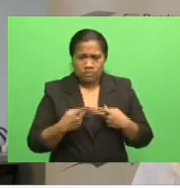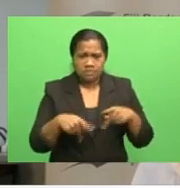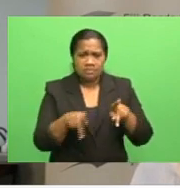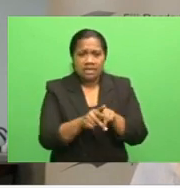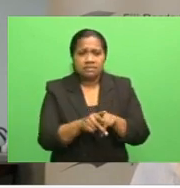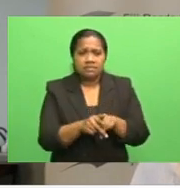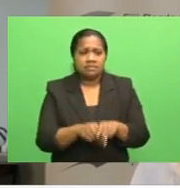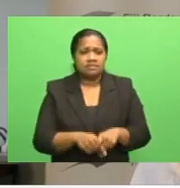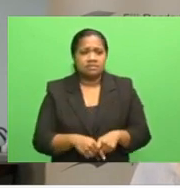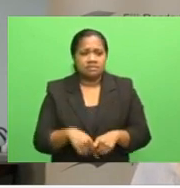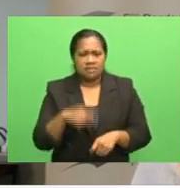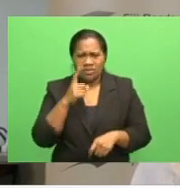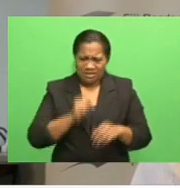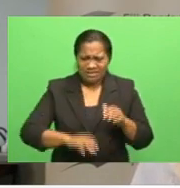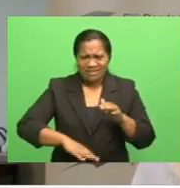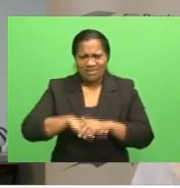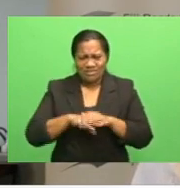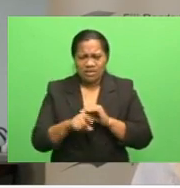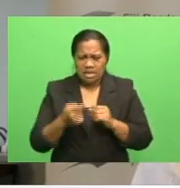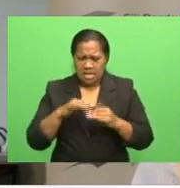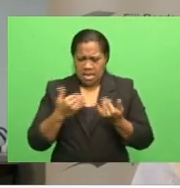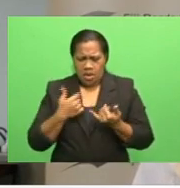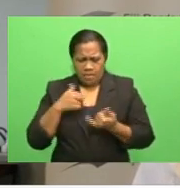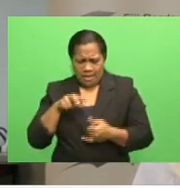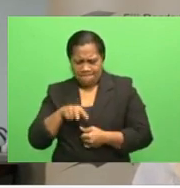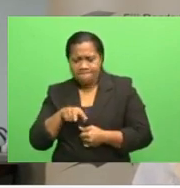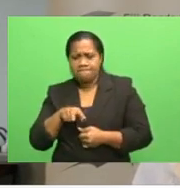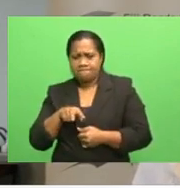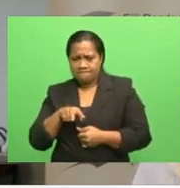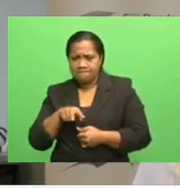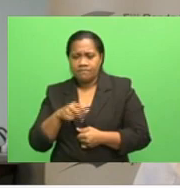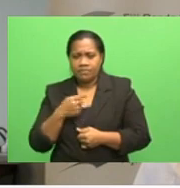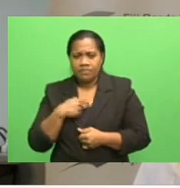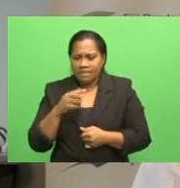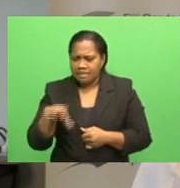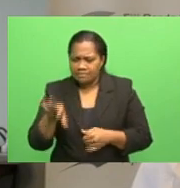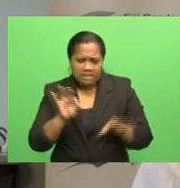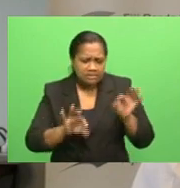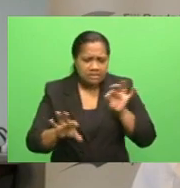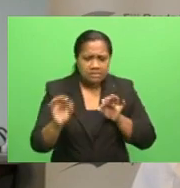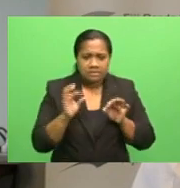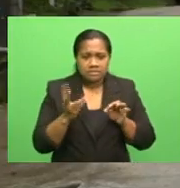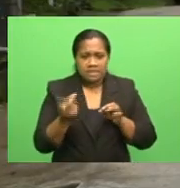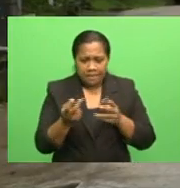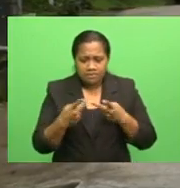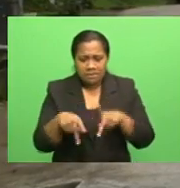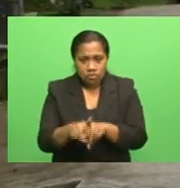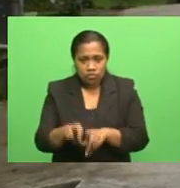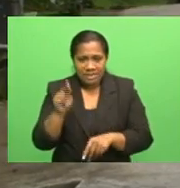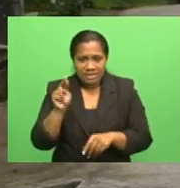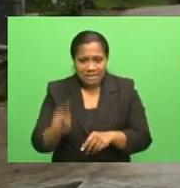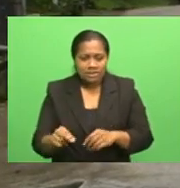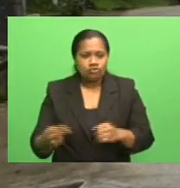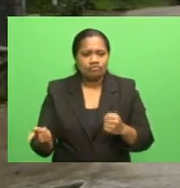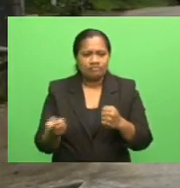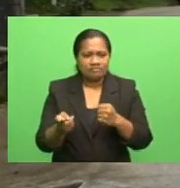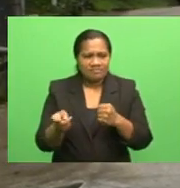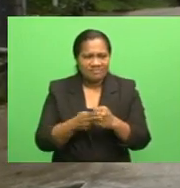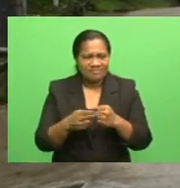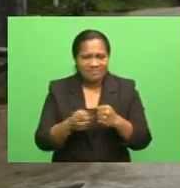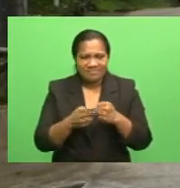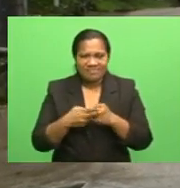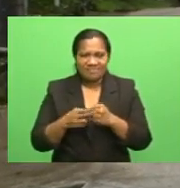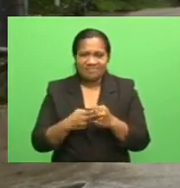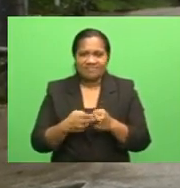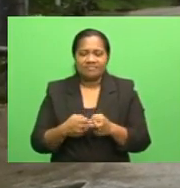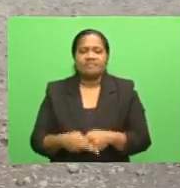of an entire road. So what we're looking to do now is pick certain areas and we'll rehabilitate a small section of the road to